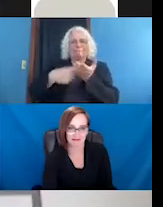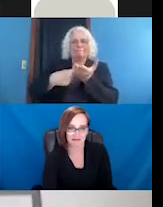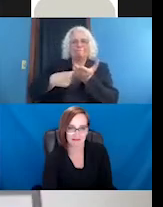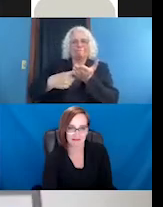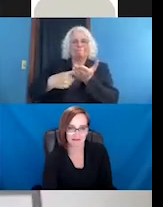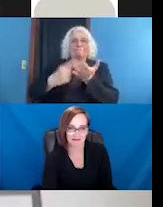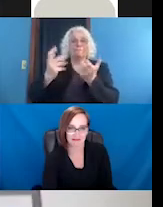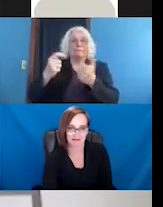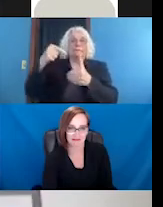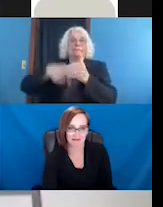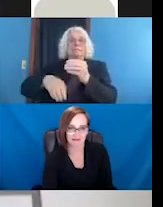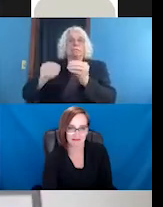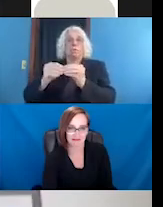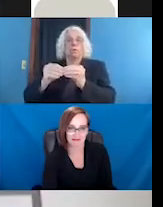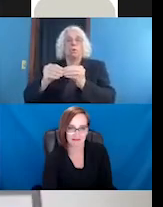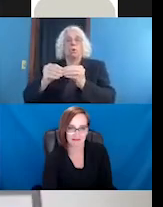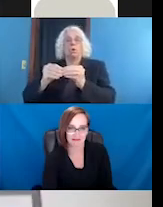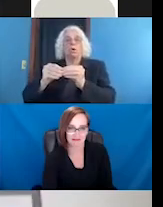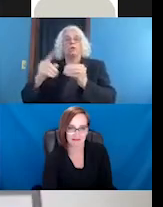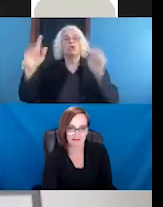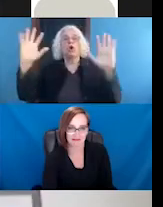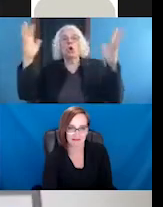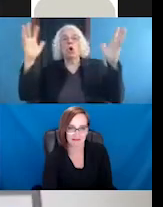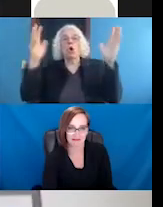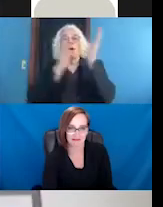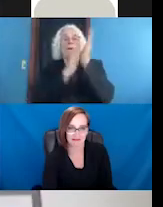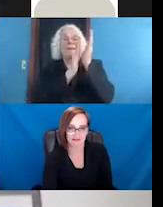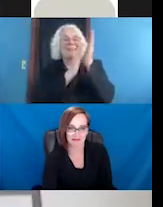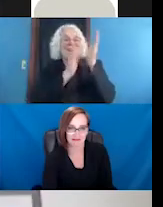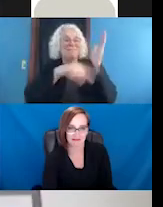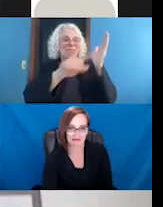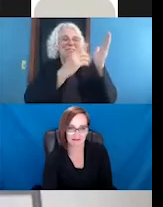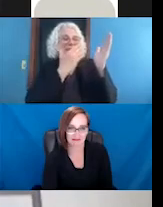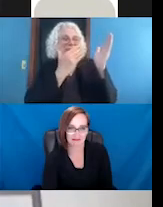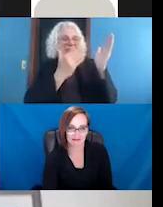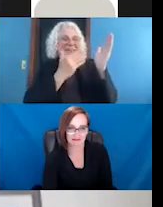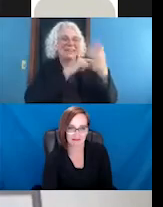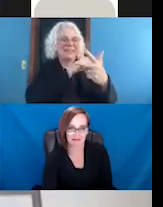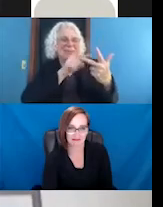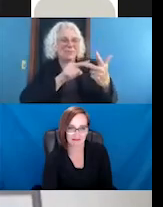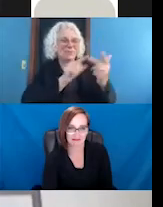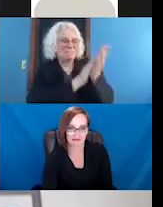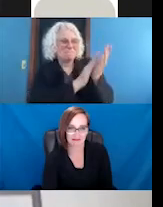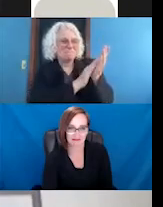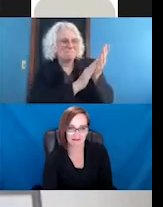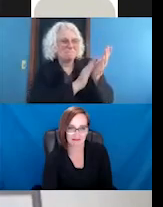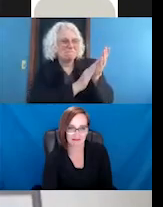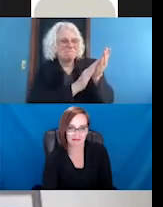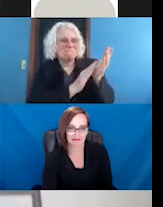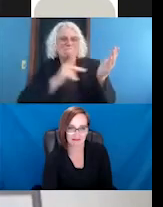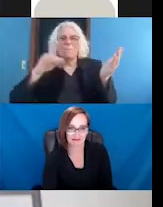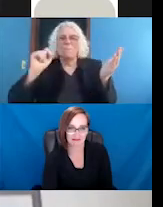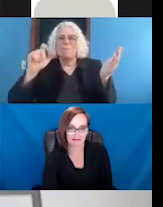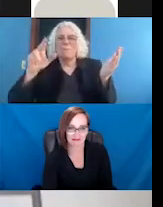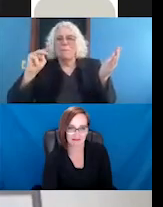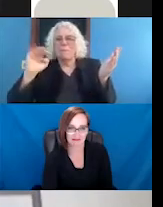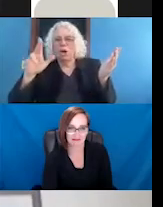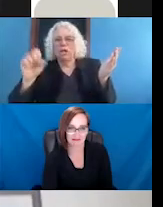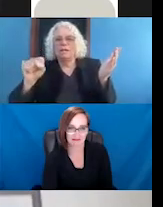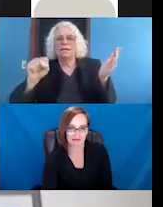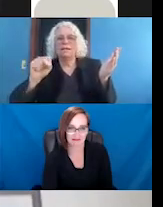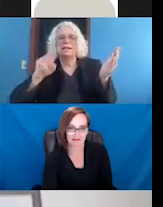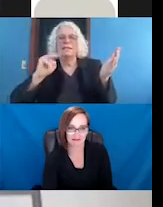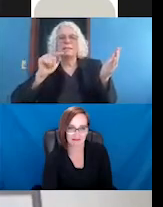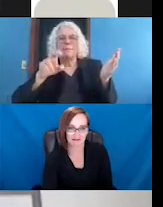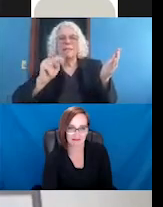So everybody give a virtual clap. Thank you really so much. Good to see you, Marcus and Melanie. Thank you for your time,